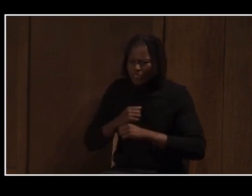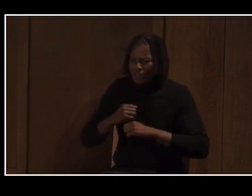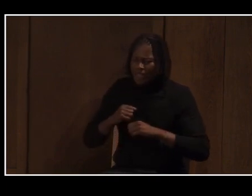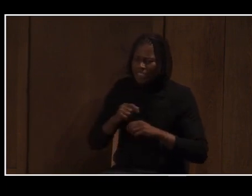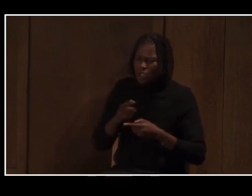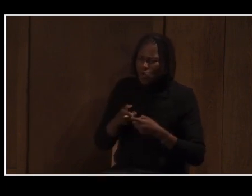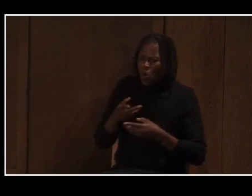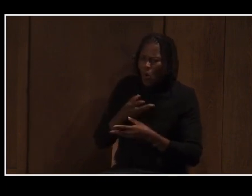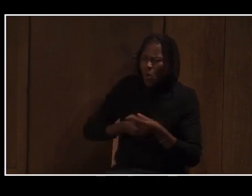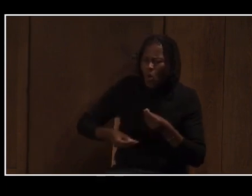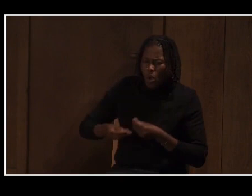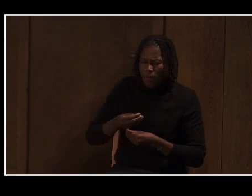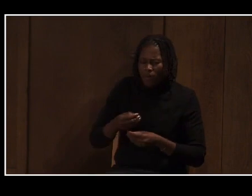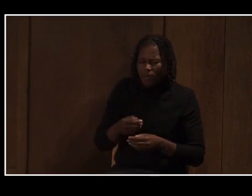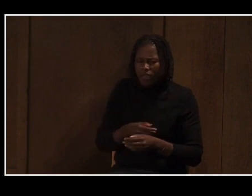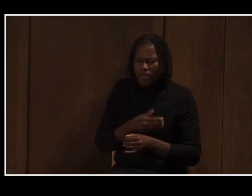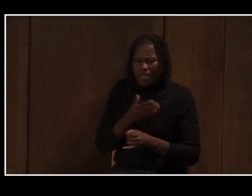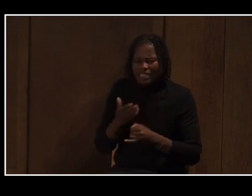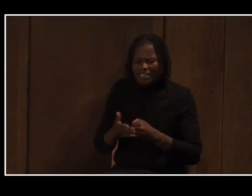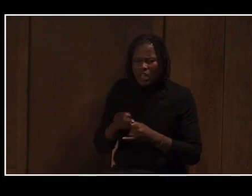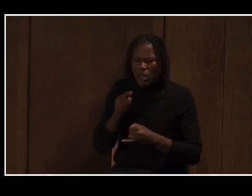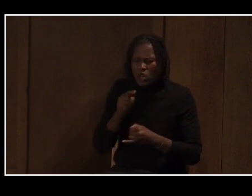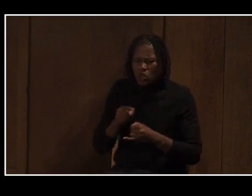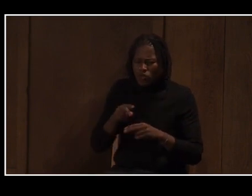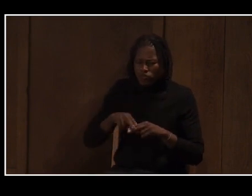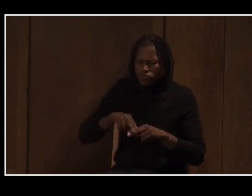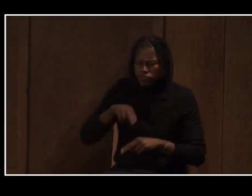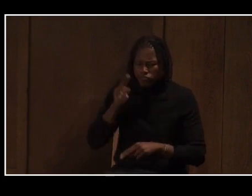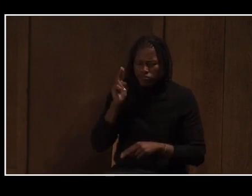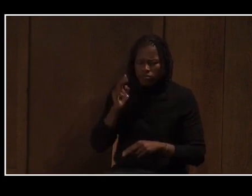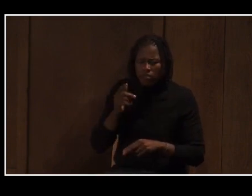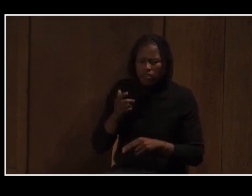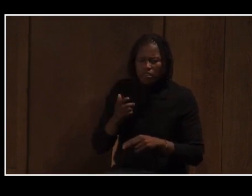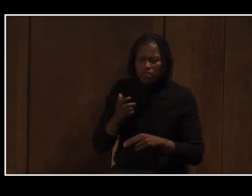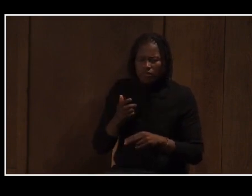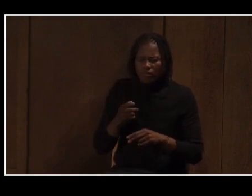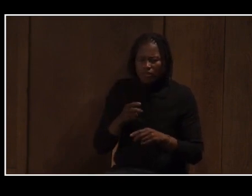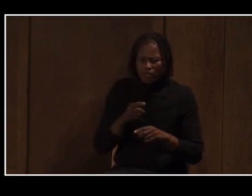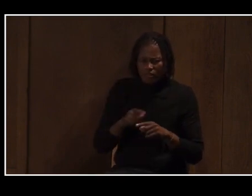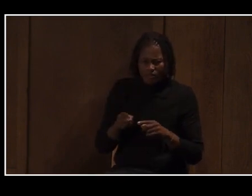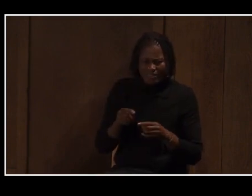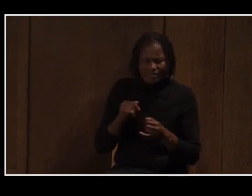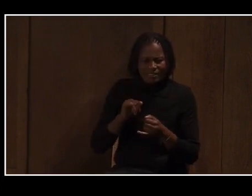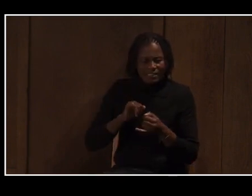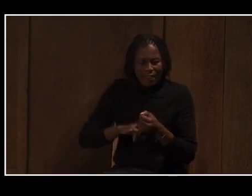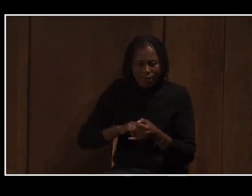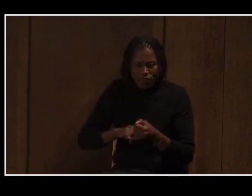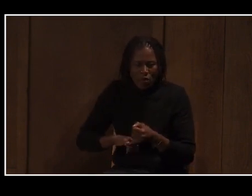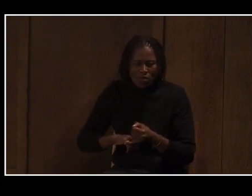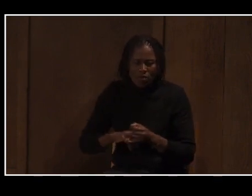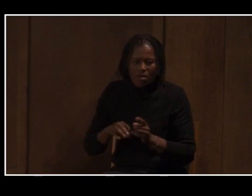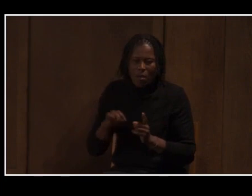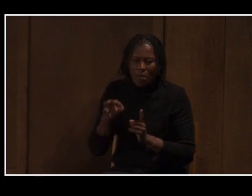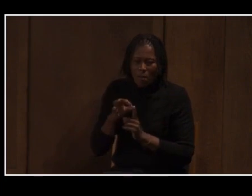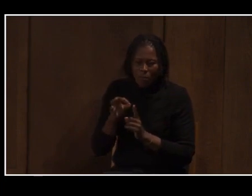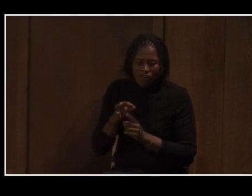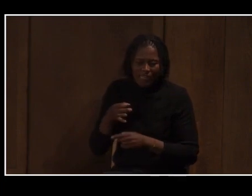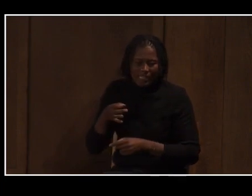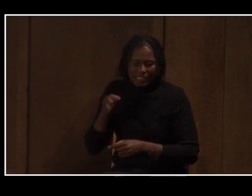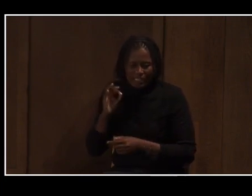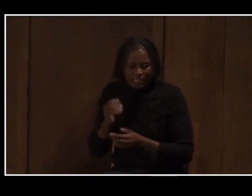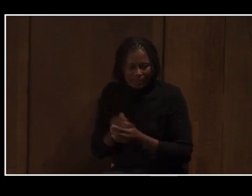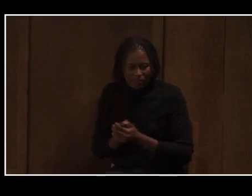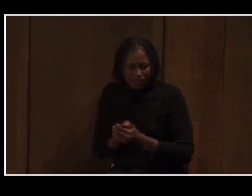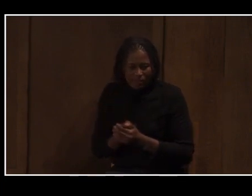you democratized saffron, turmeric, and pomegranate tea. Plus, these days, you need a degree just to